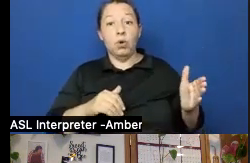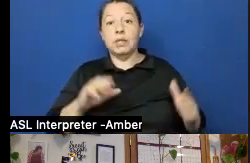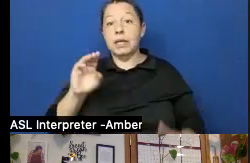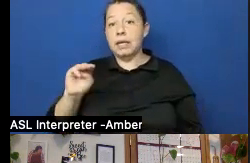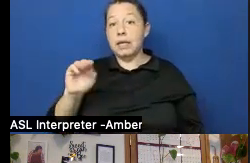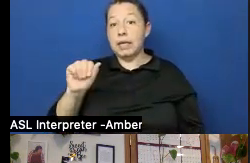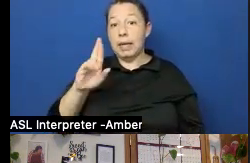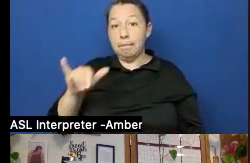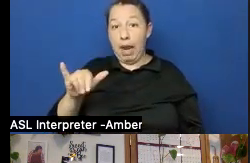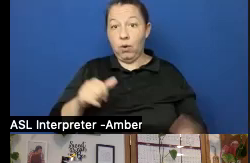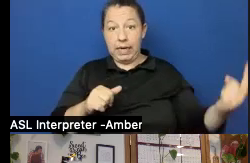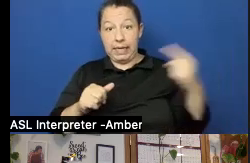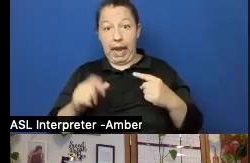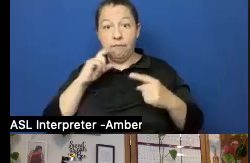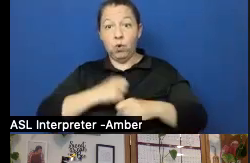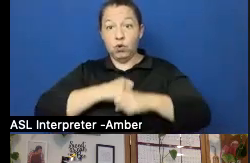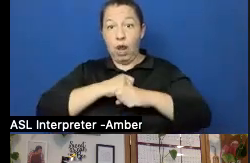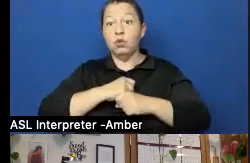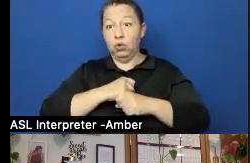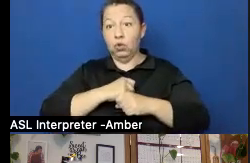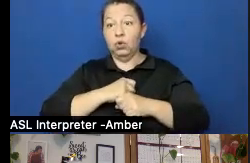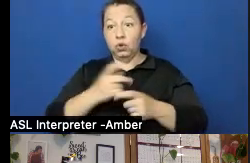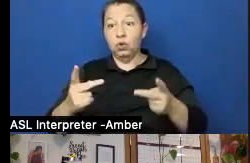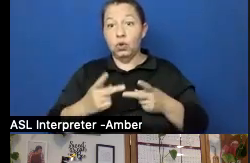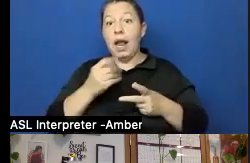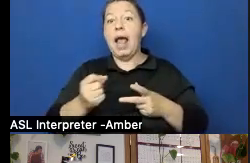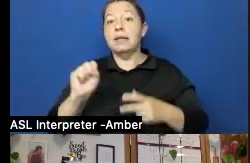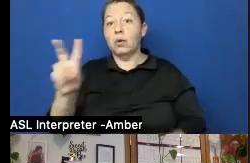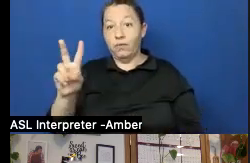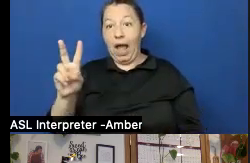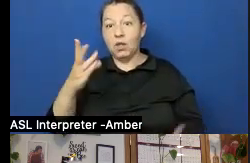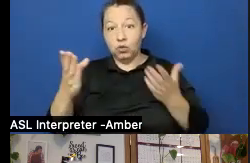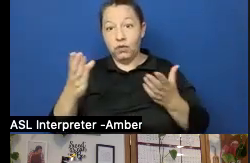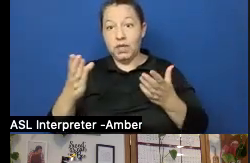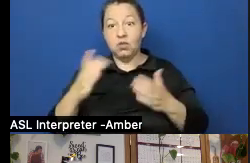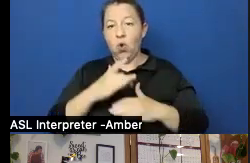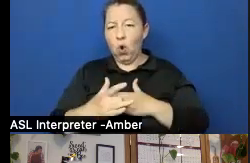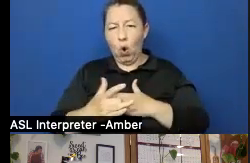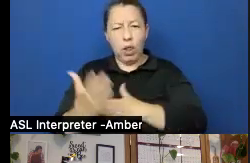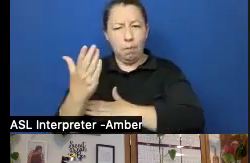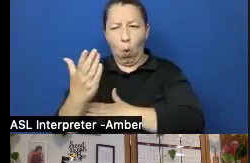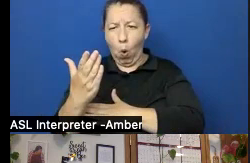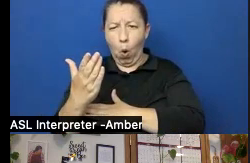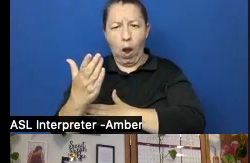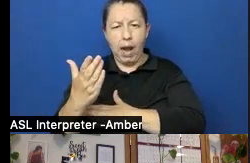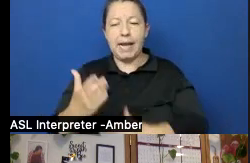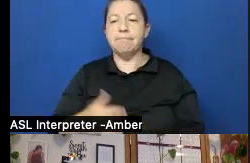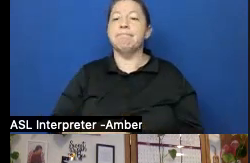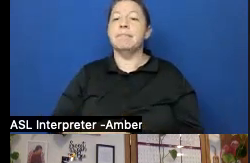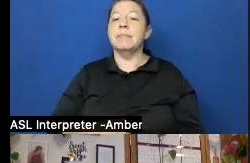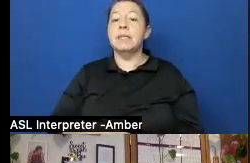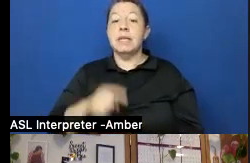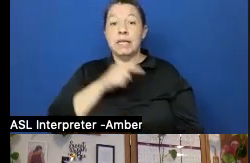violence services in the early morning hours, middle of the night. And this